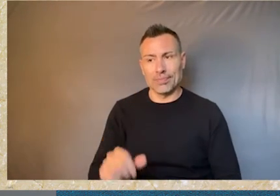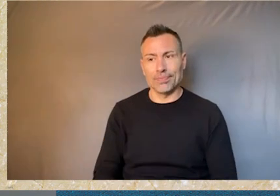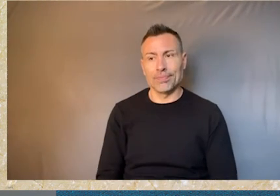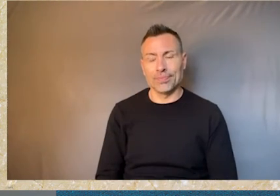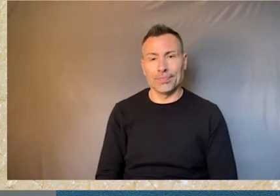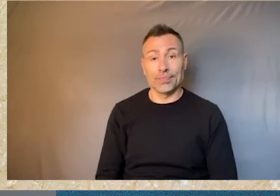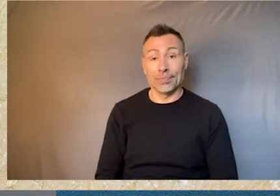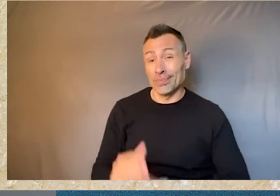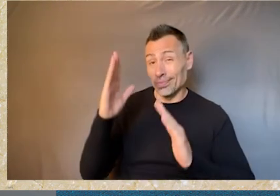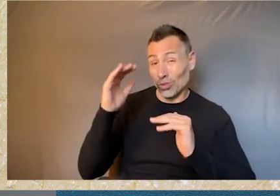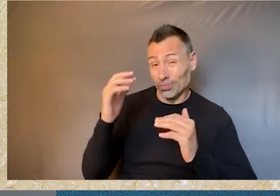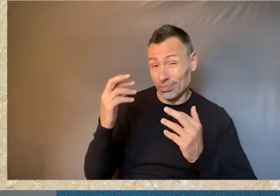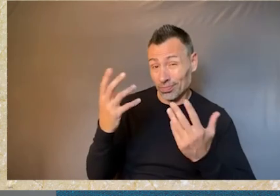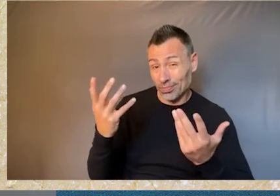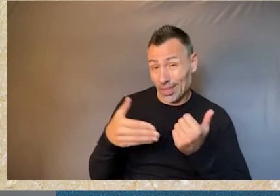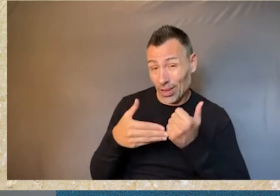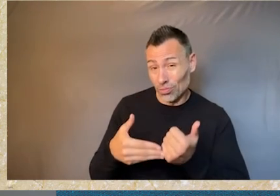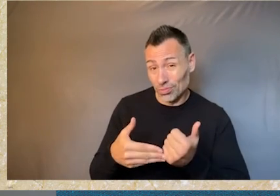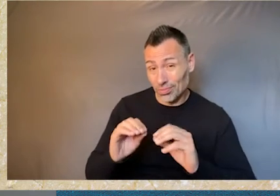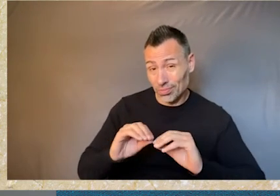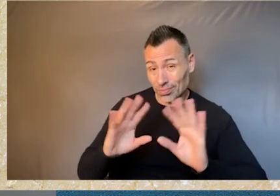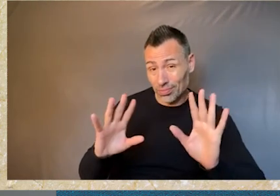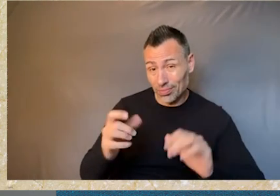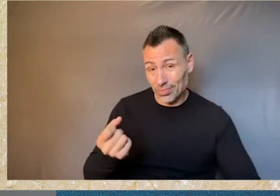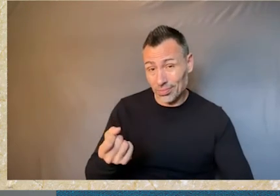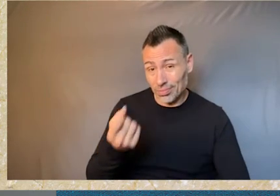I hope that helps clarify, Mark.